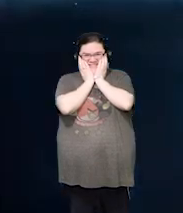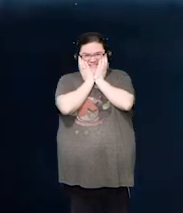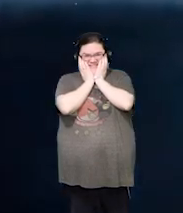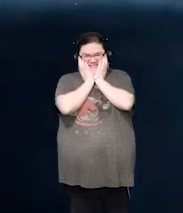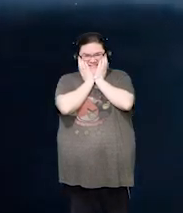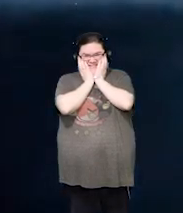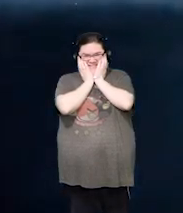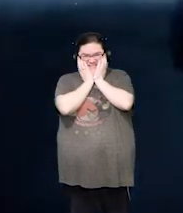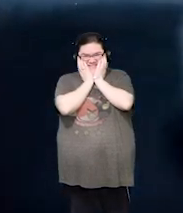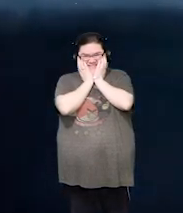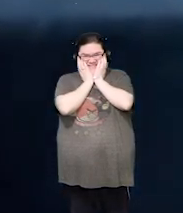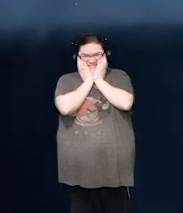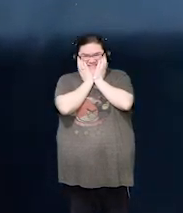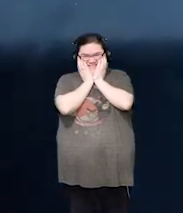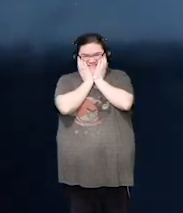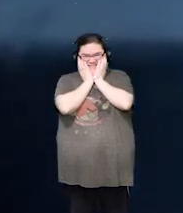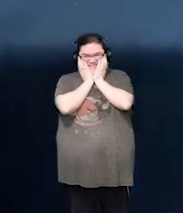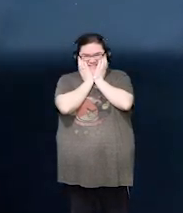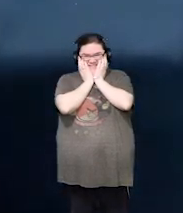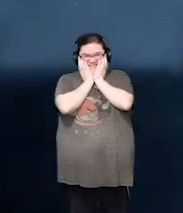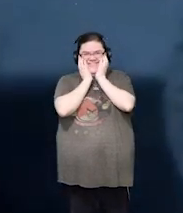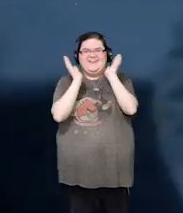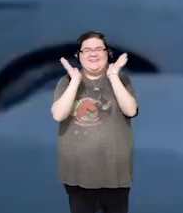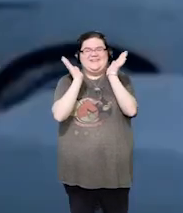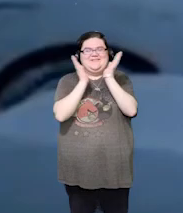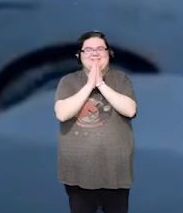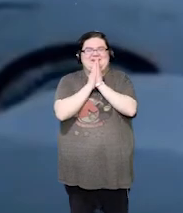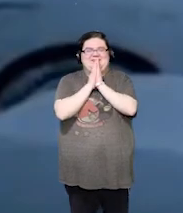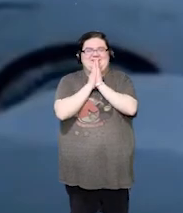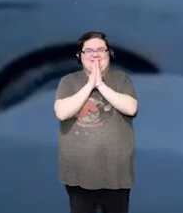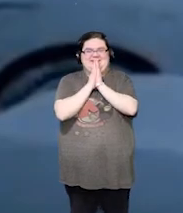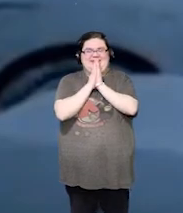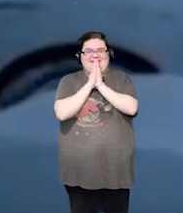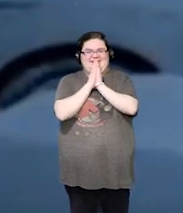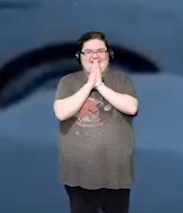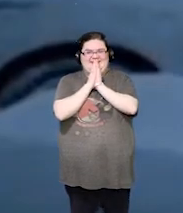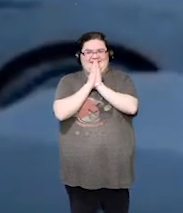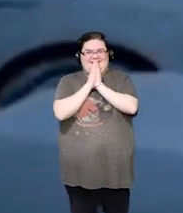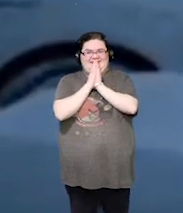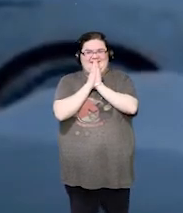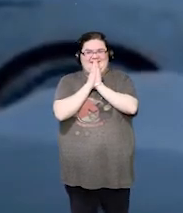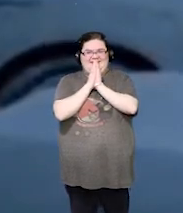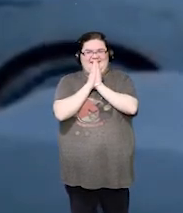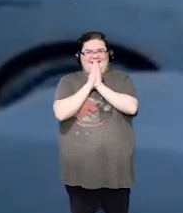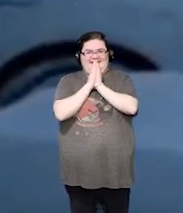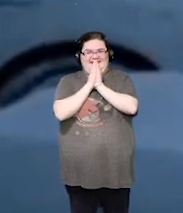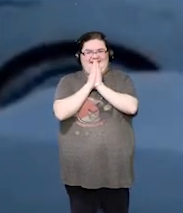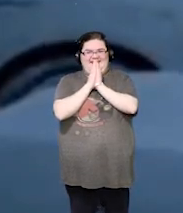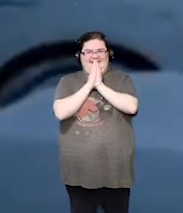Everyone has been through the struggle at least once. No, it gets even better. Wait for it.